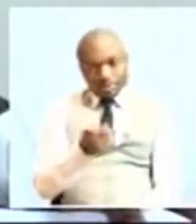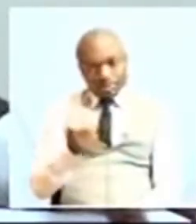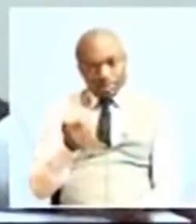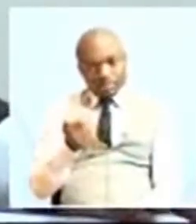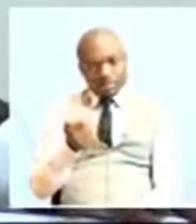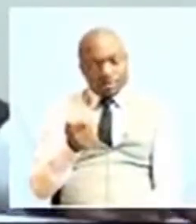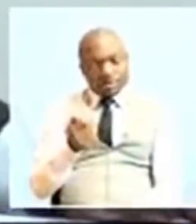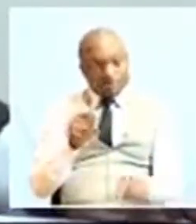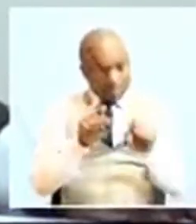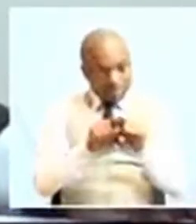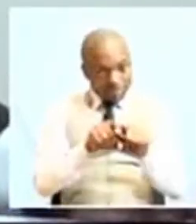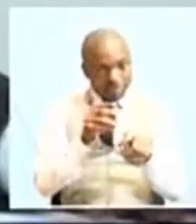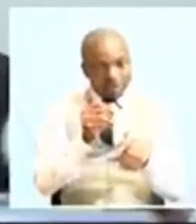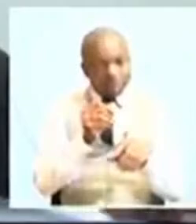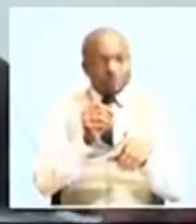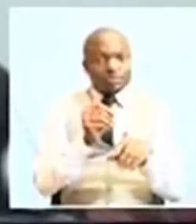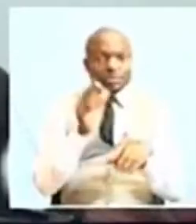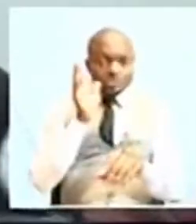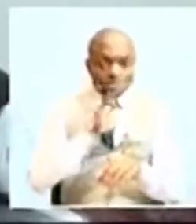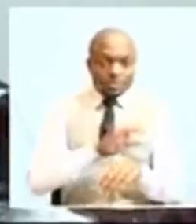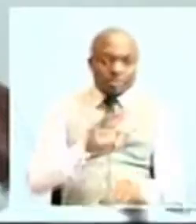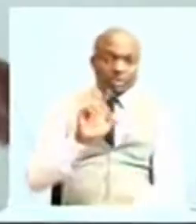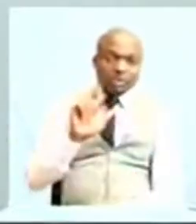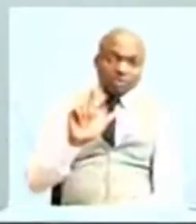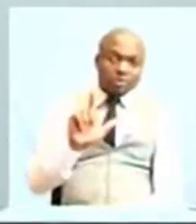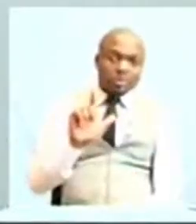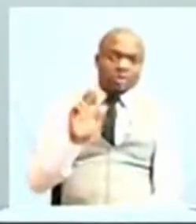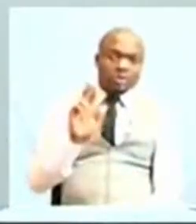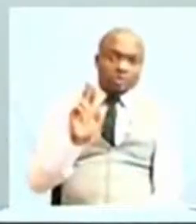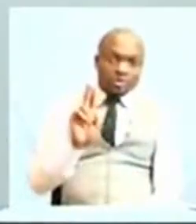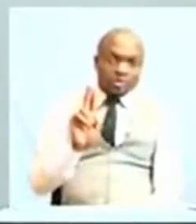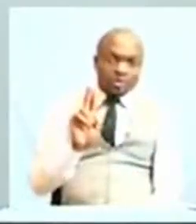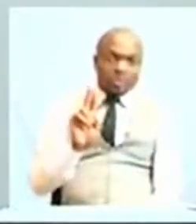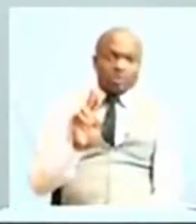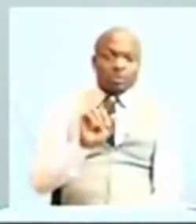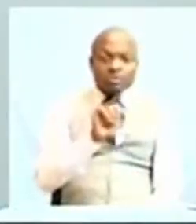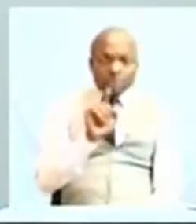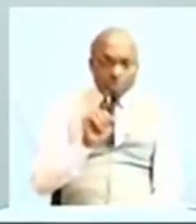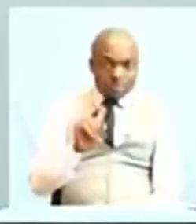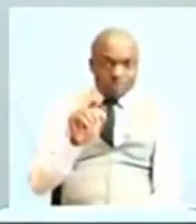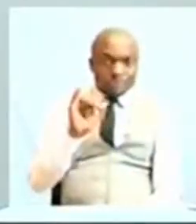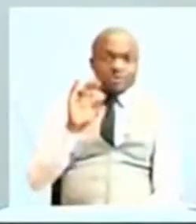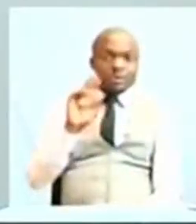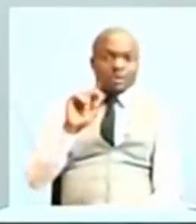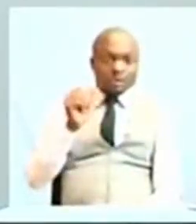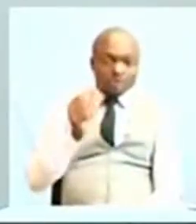within the funding and they were done. So Lusinga was given additional. So wanted to know your authority.